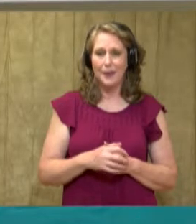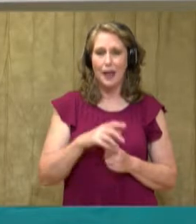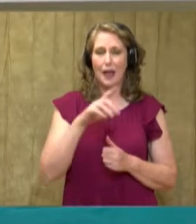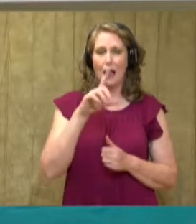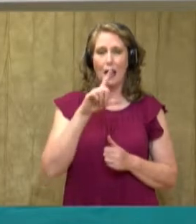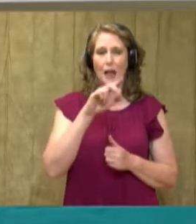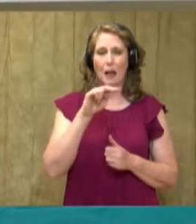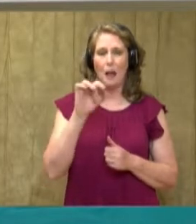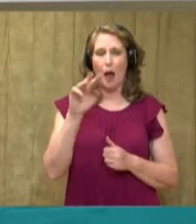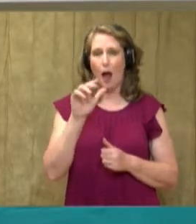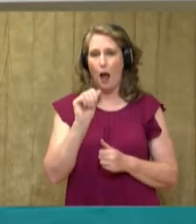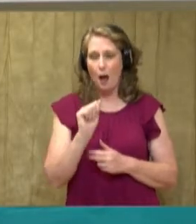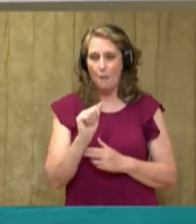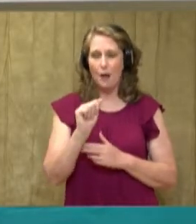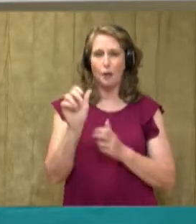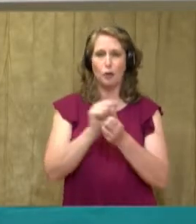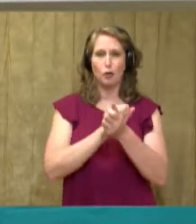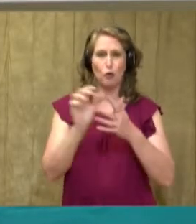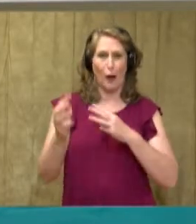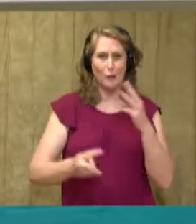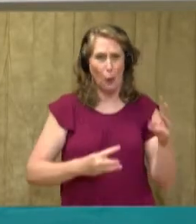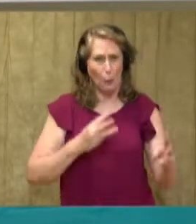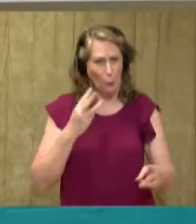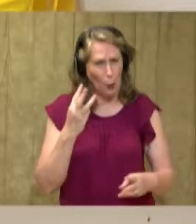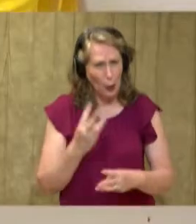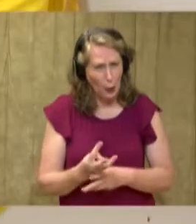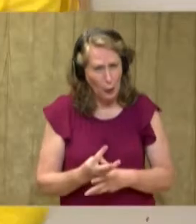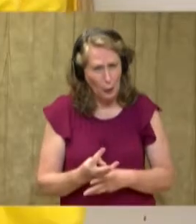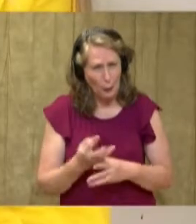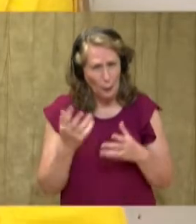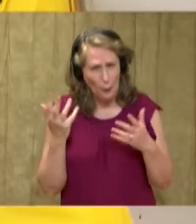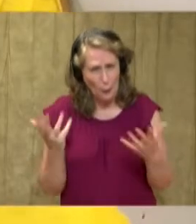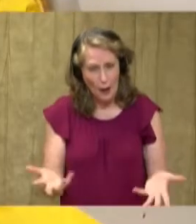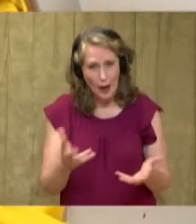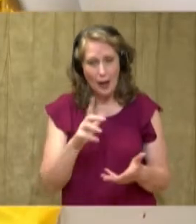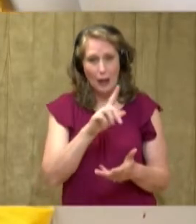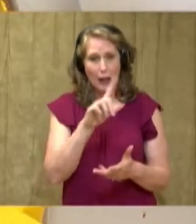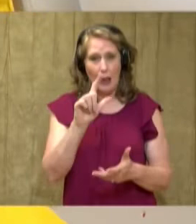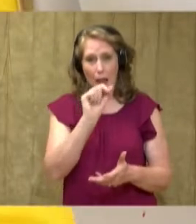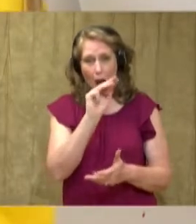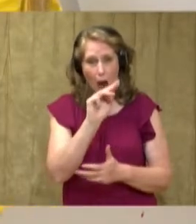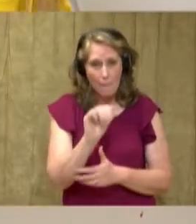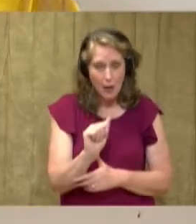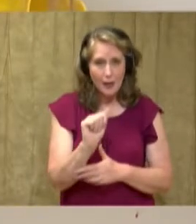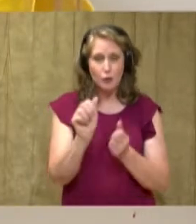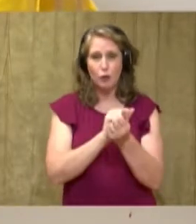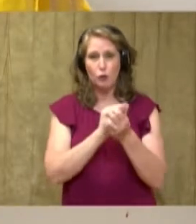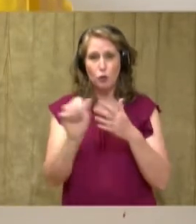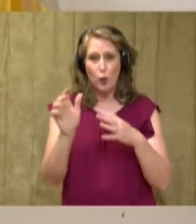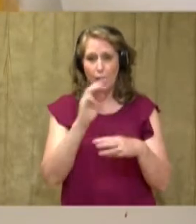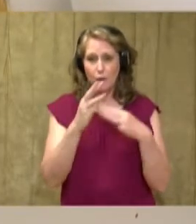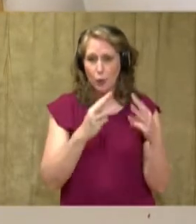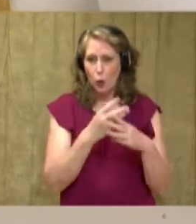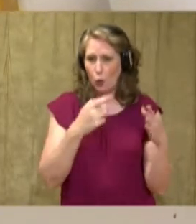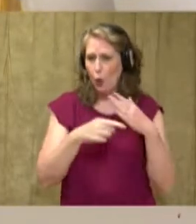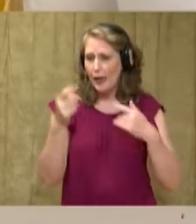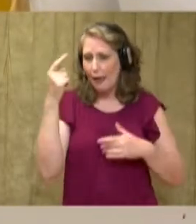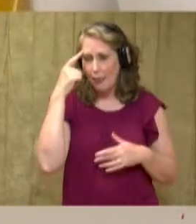Llama destroys the world. What? Llama destroys the world. So what do you